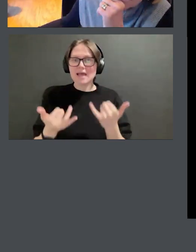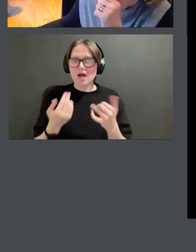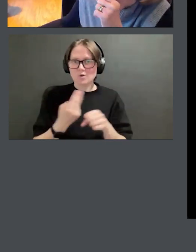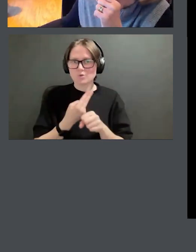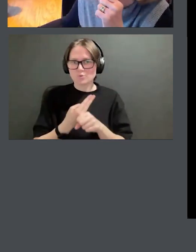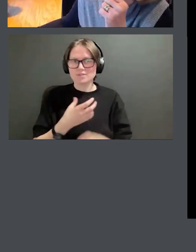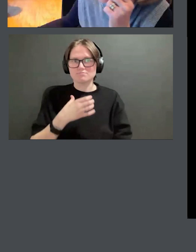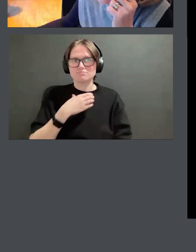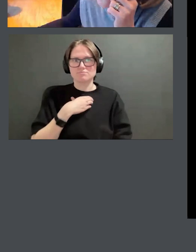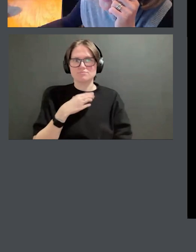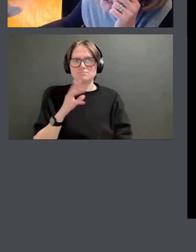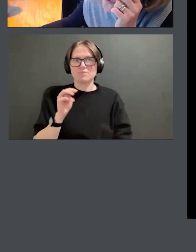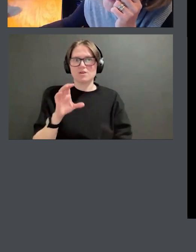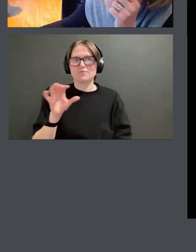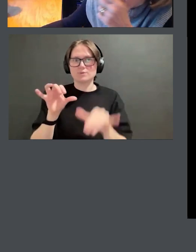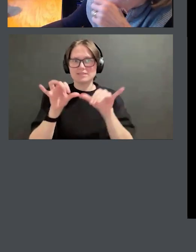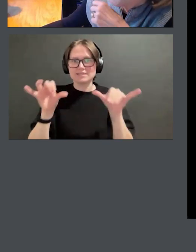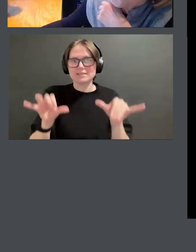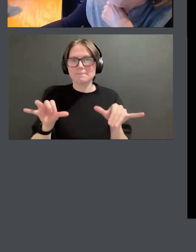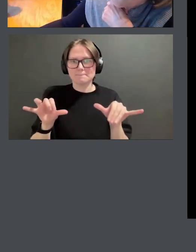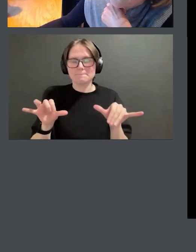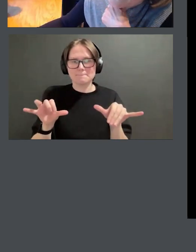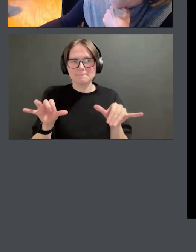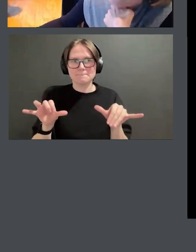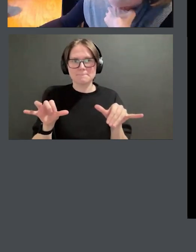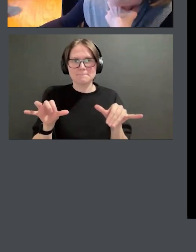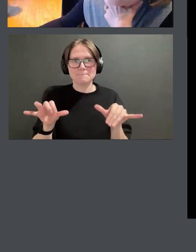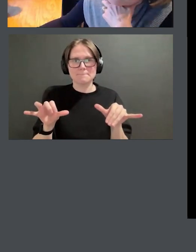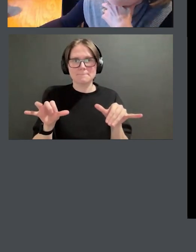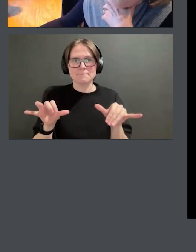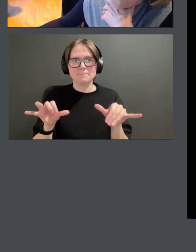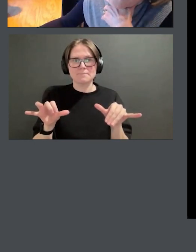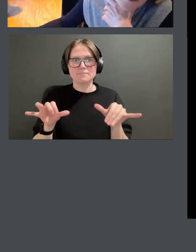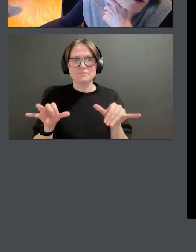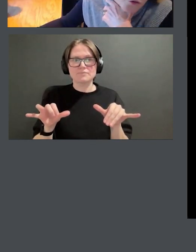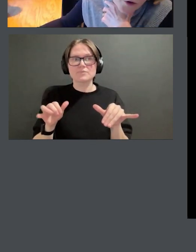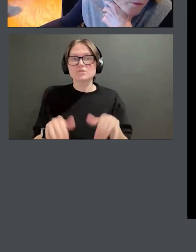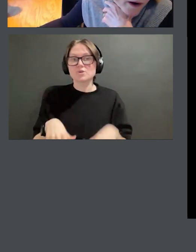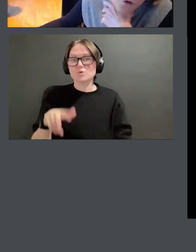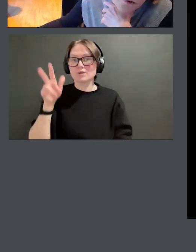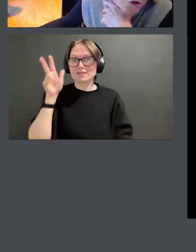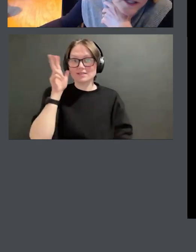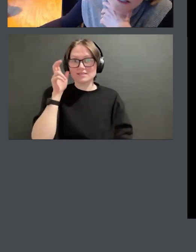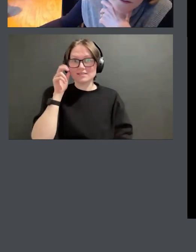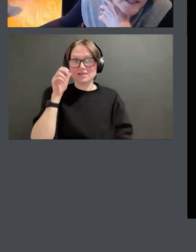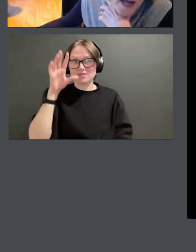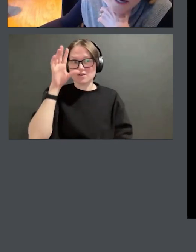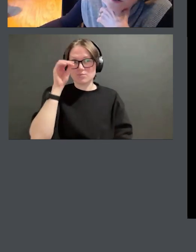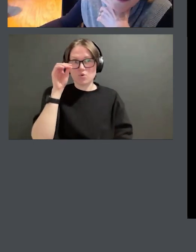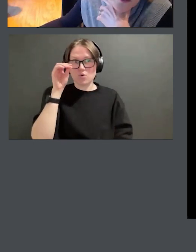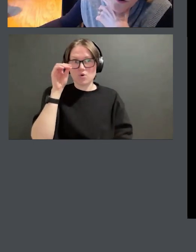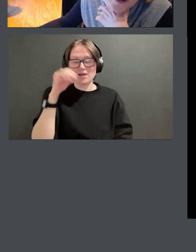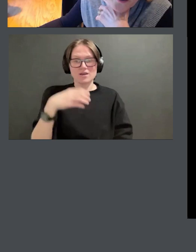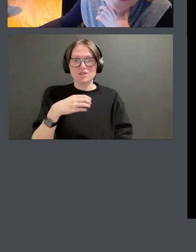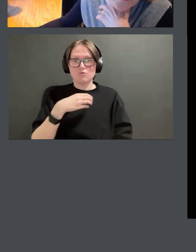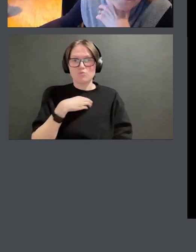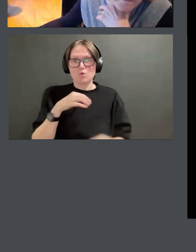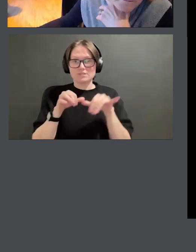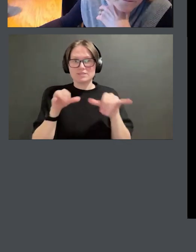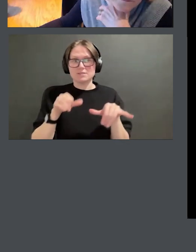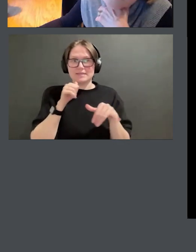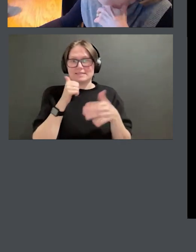system. So in terms of listening to this little boy, the remote microphone system is not helping her hear